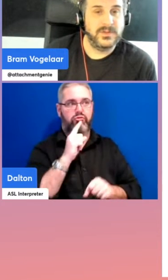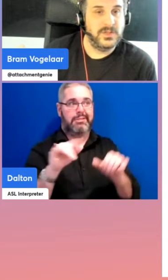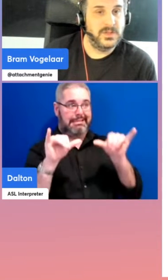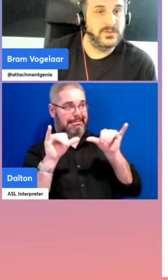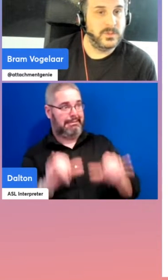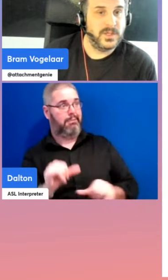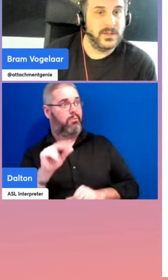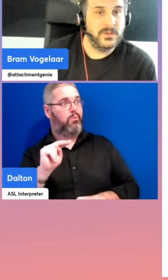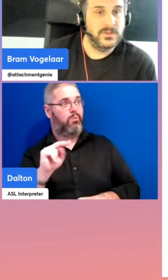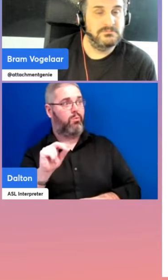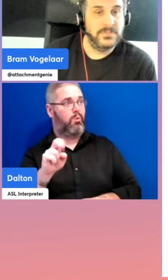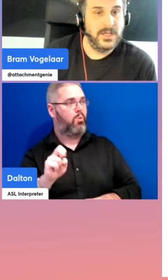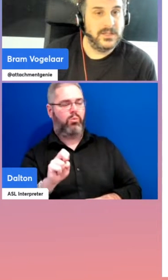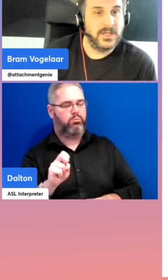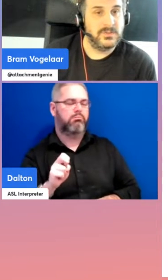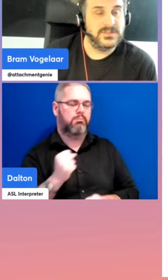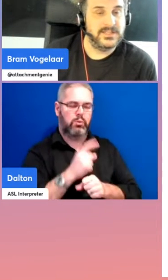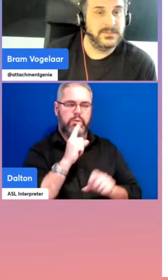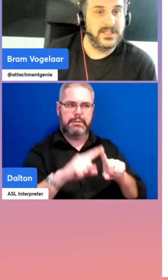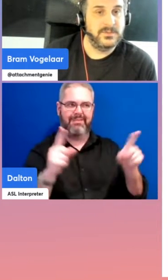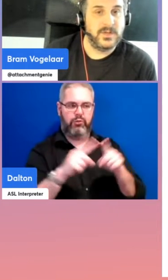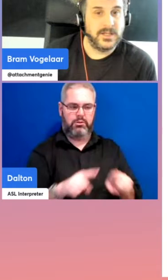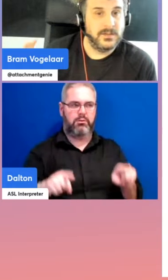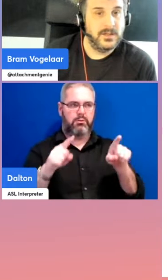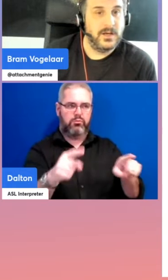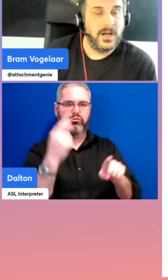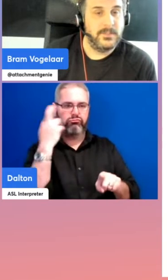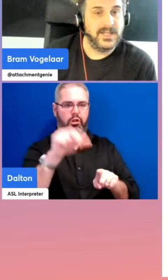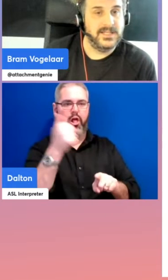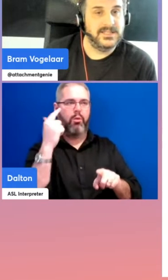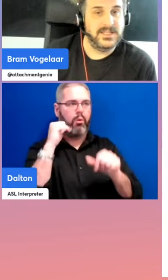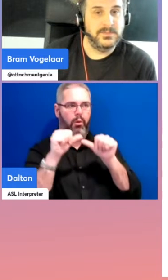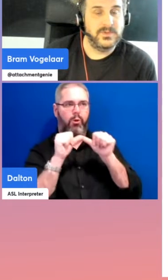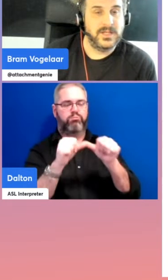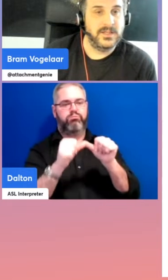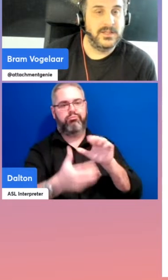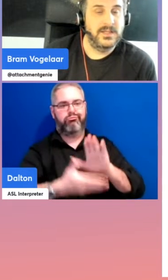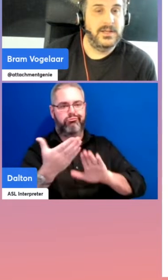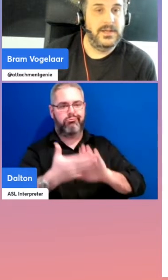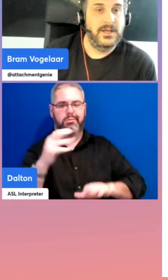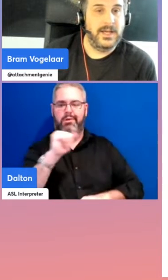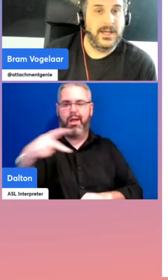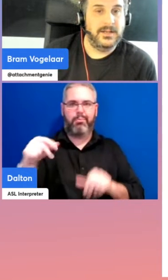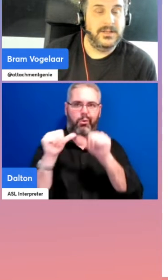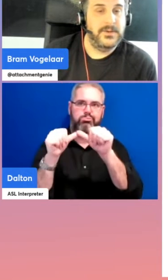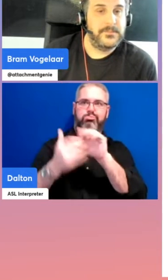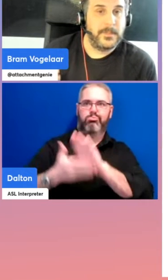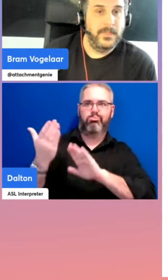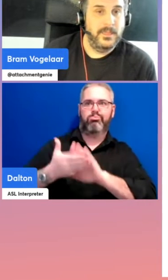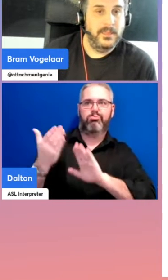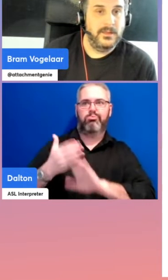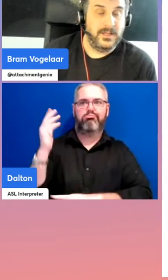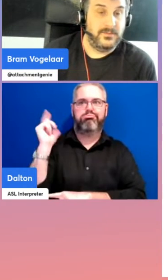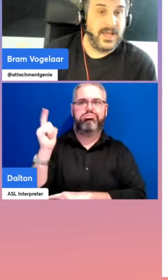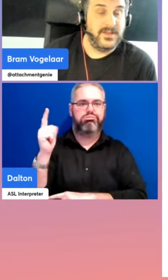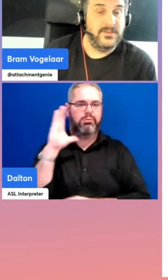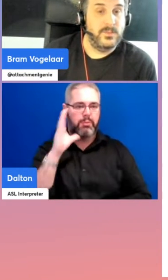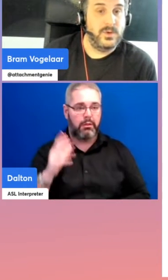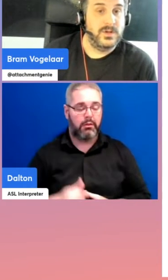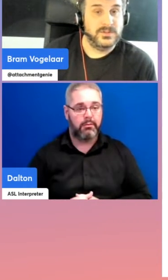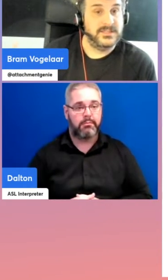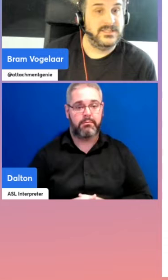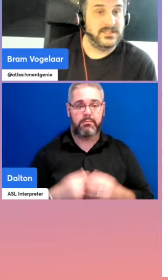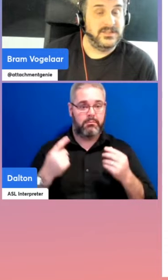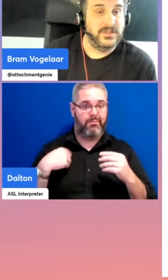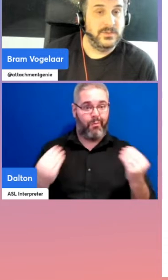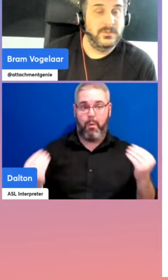node. So if you lose one node, the other one keeps running, our application keeps running. And if you have even